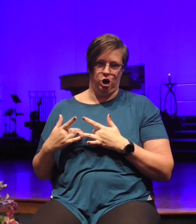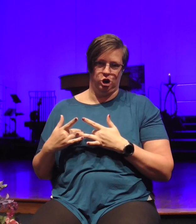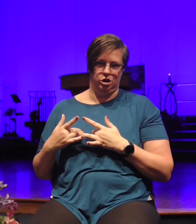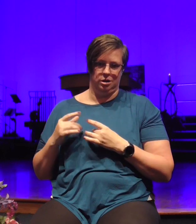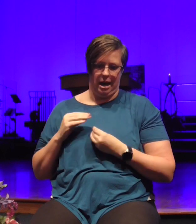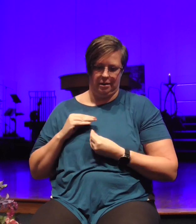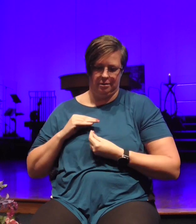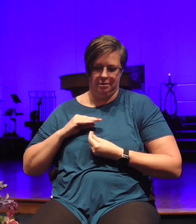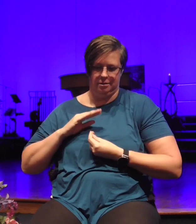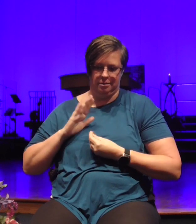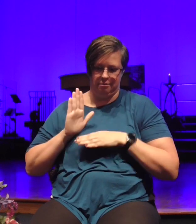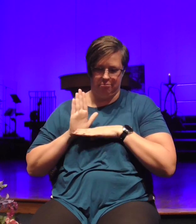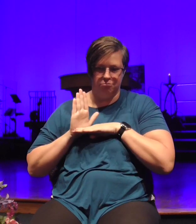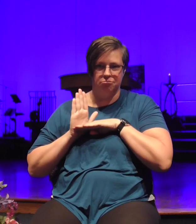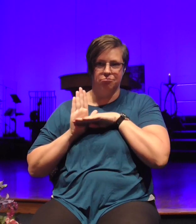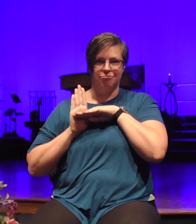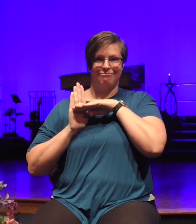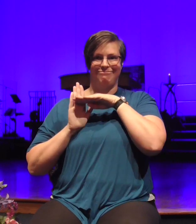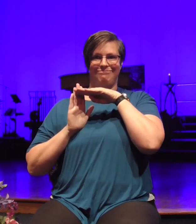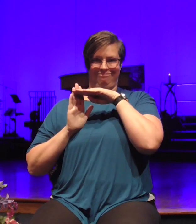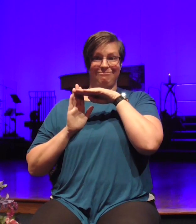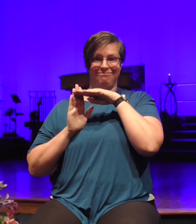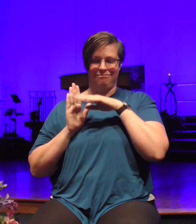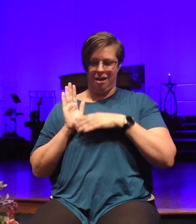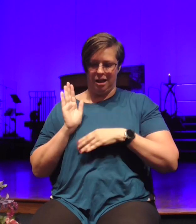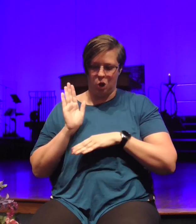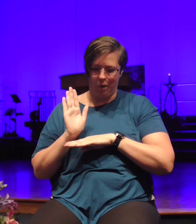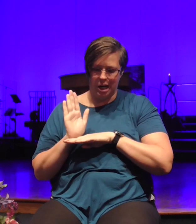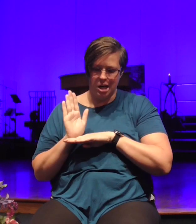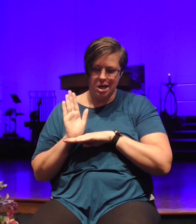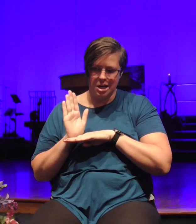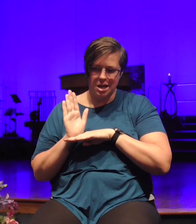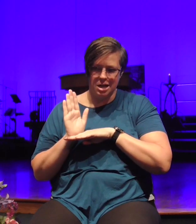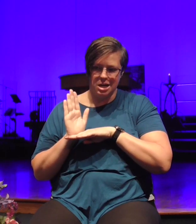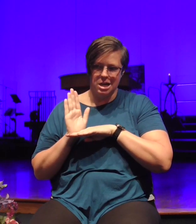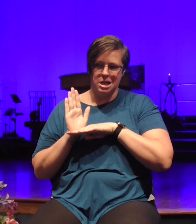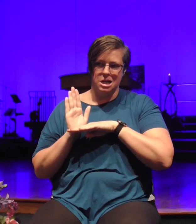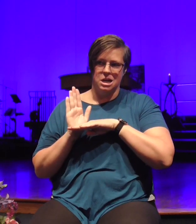essence, that there is a soul, an